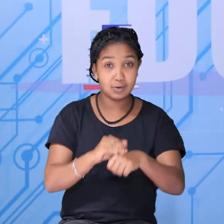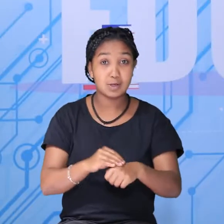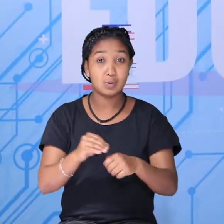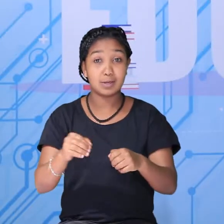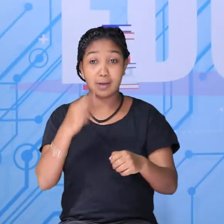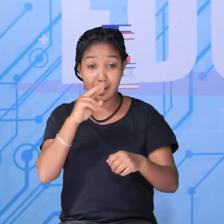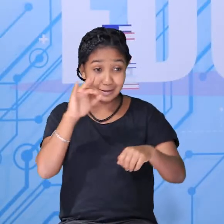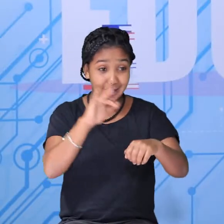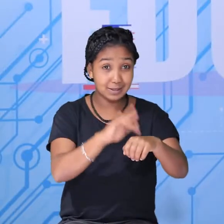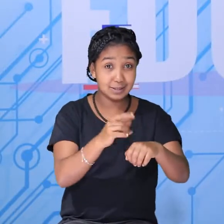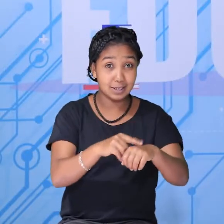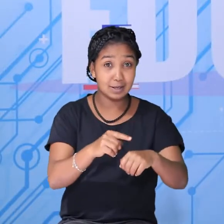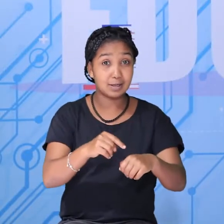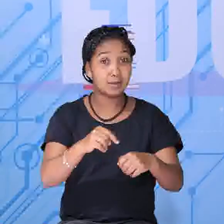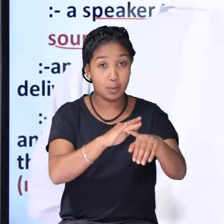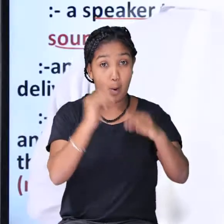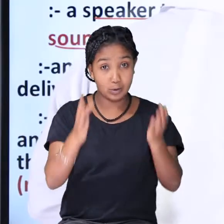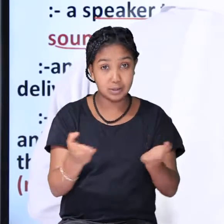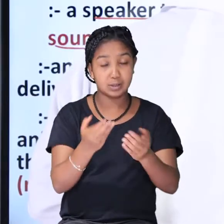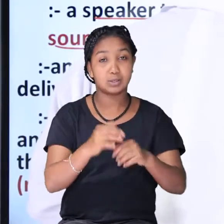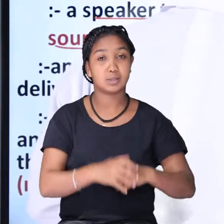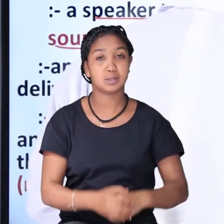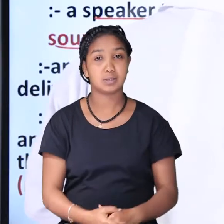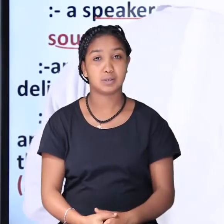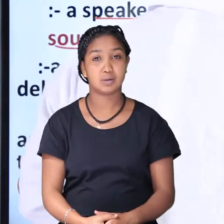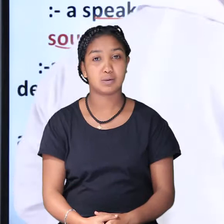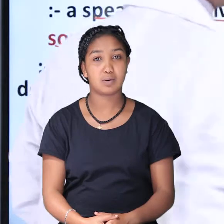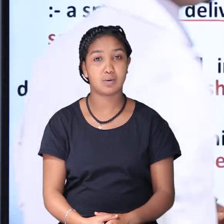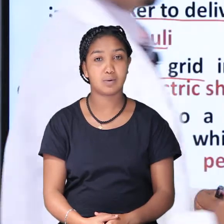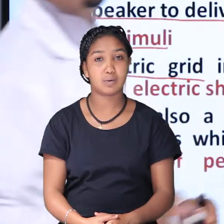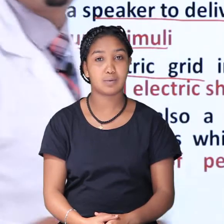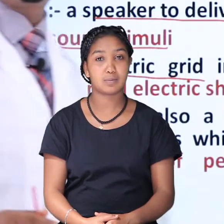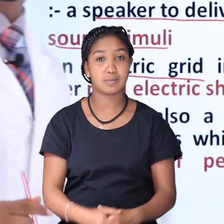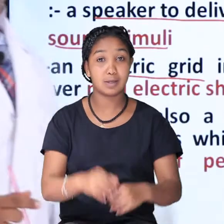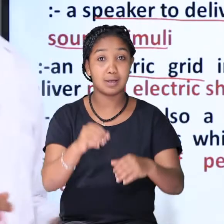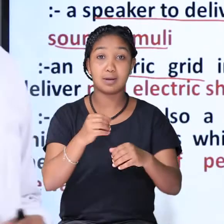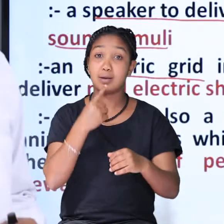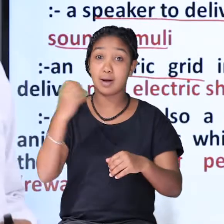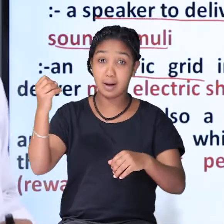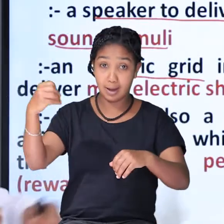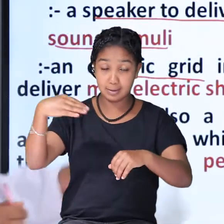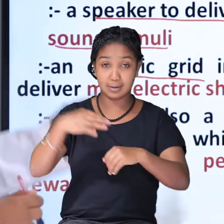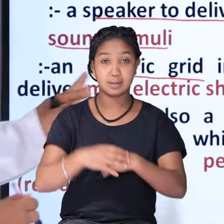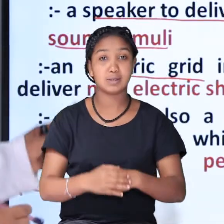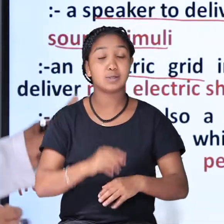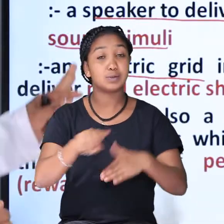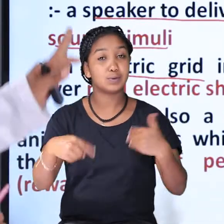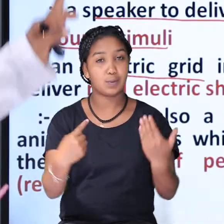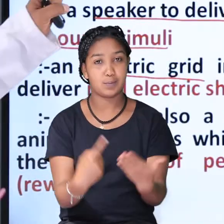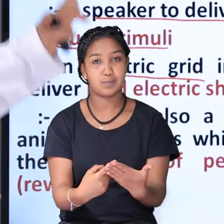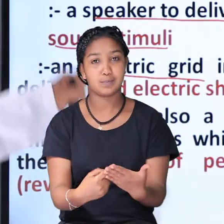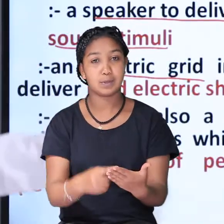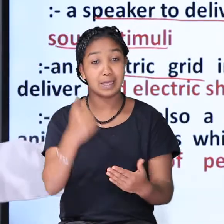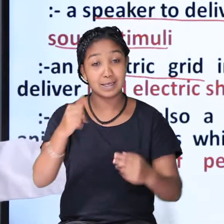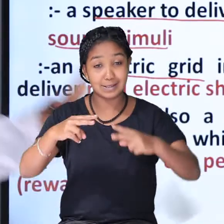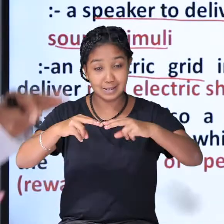touch the lever when the red lights lit. So in